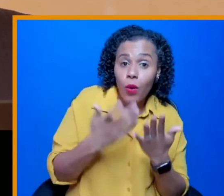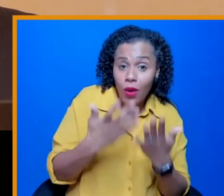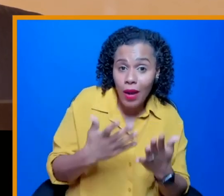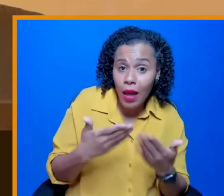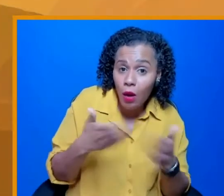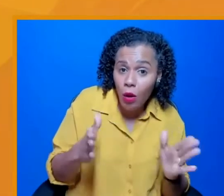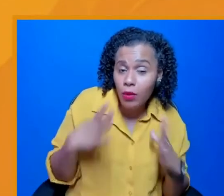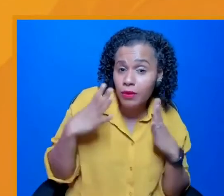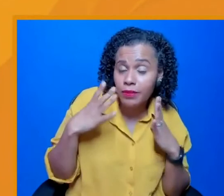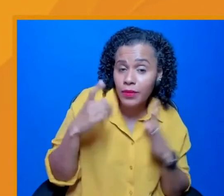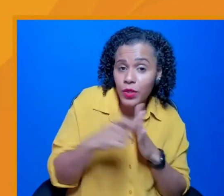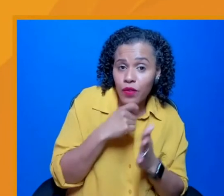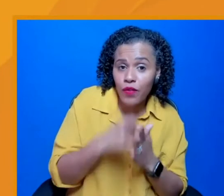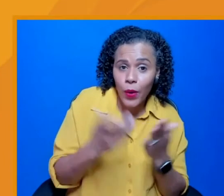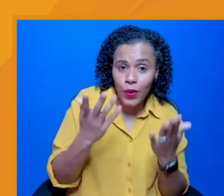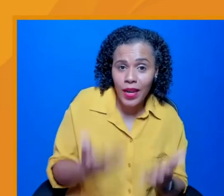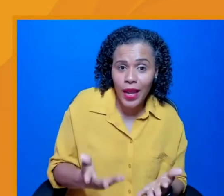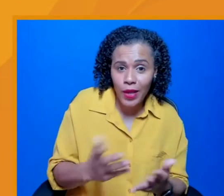now.